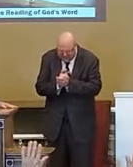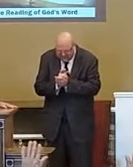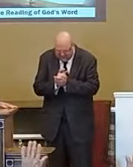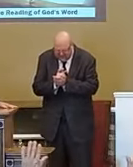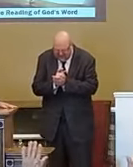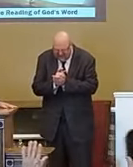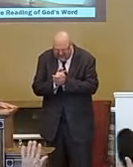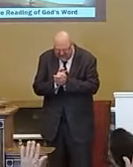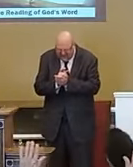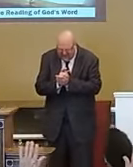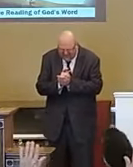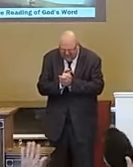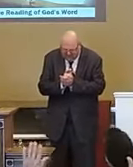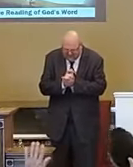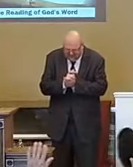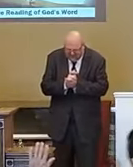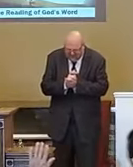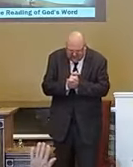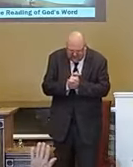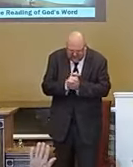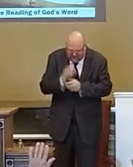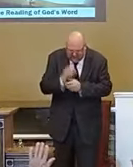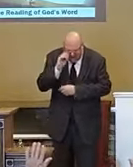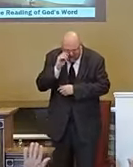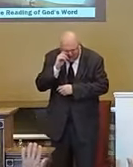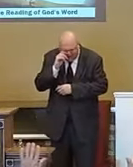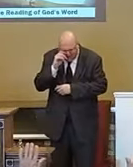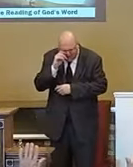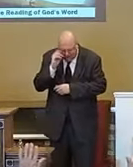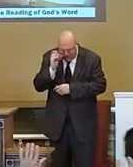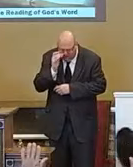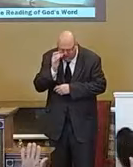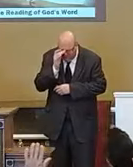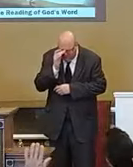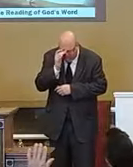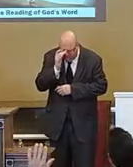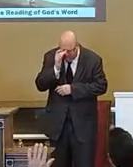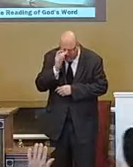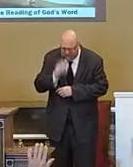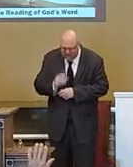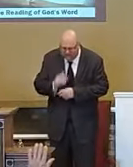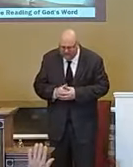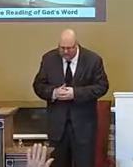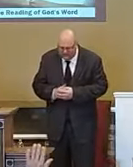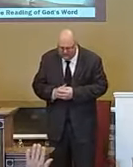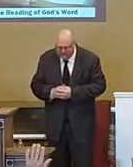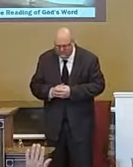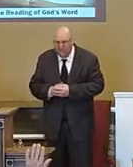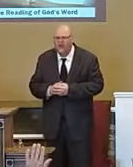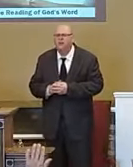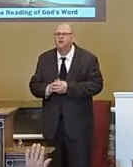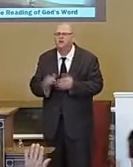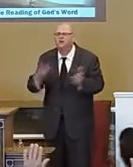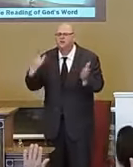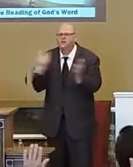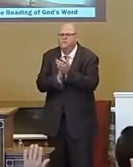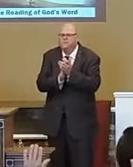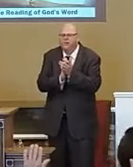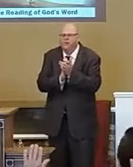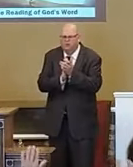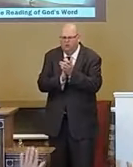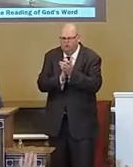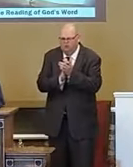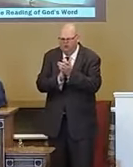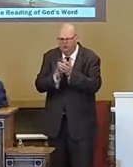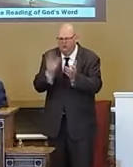God. Lord, I'm asking you for a great and a mighty move of the Holy Ghost in this house. We'll give you glory and honor and praise